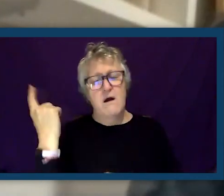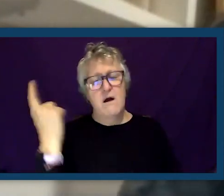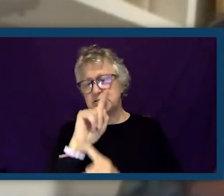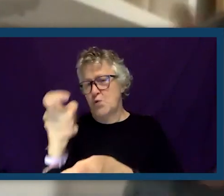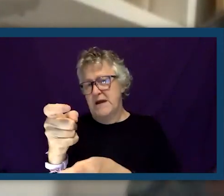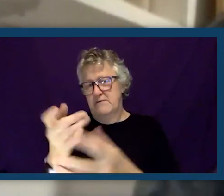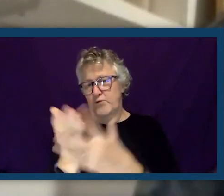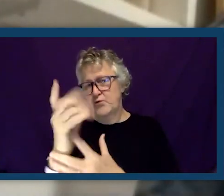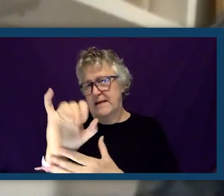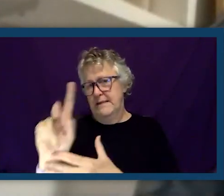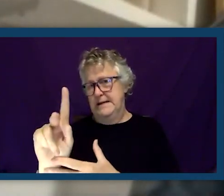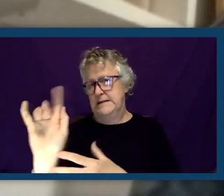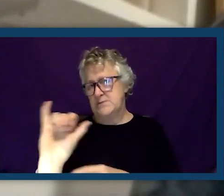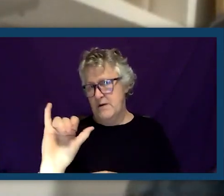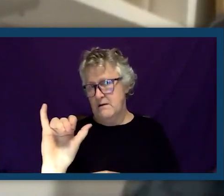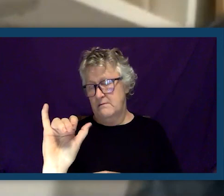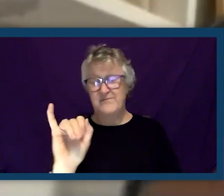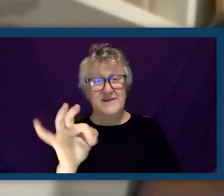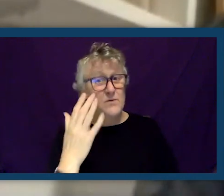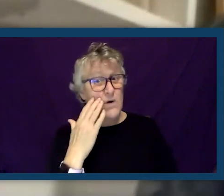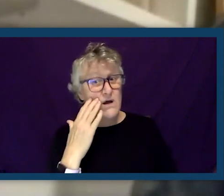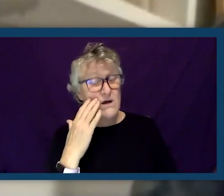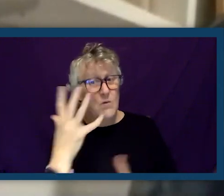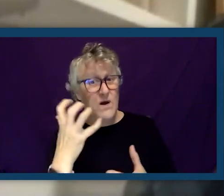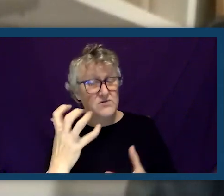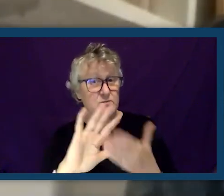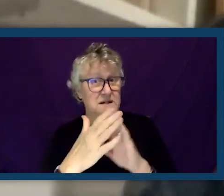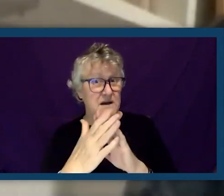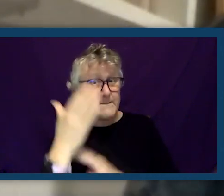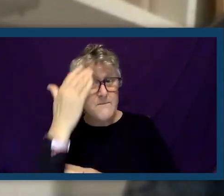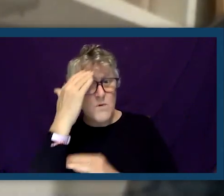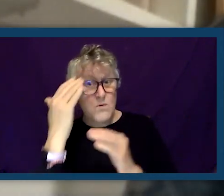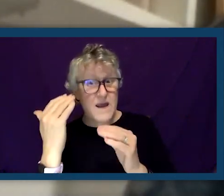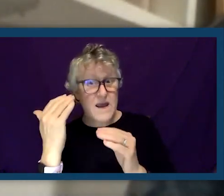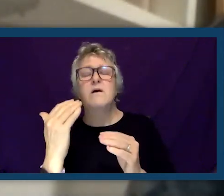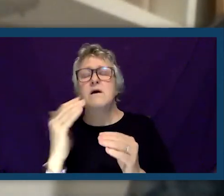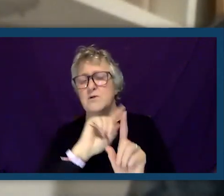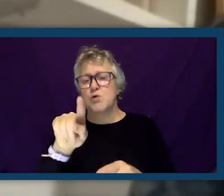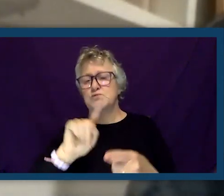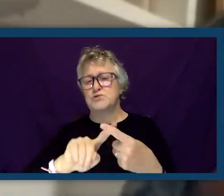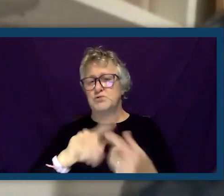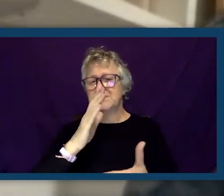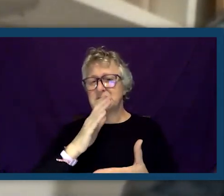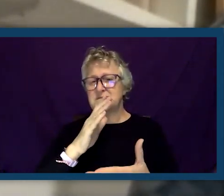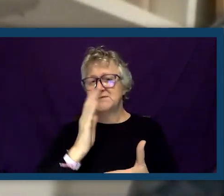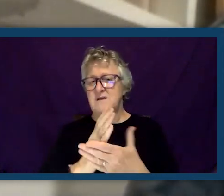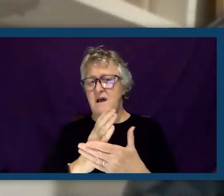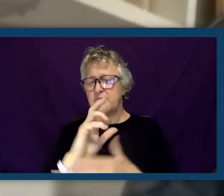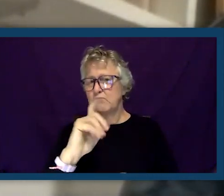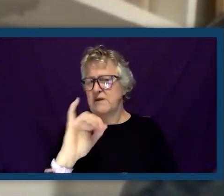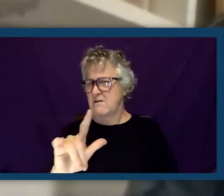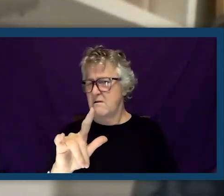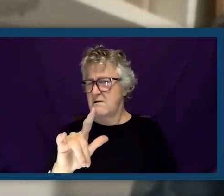keep updated about the efforts around the recall and how we're fighting that, go to stoptherepublicanrecall.com and you can sign up